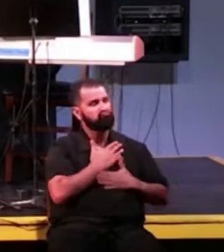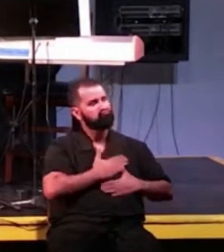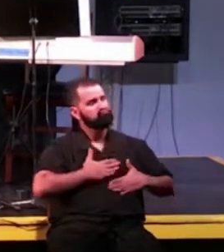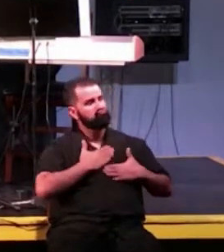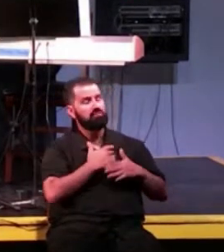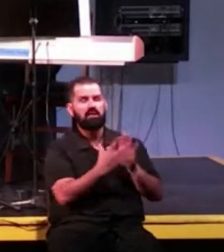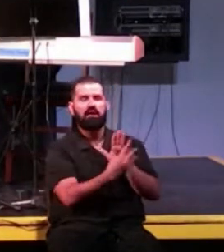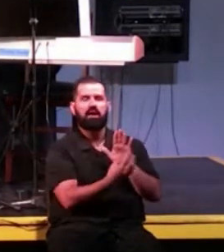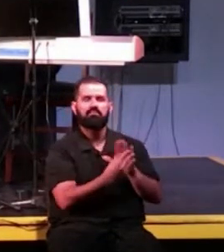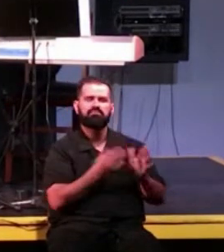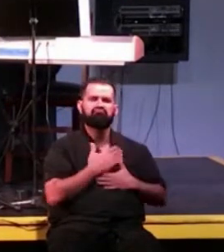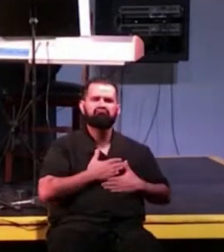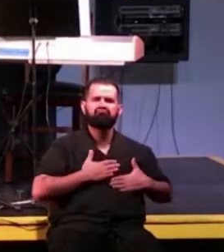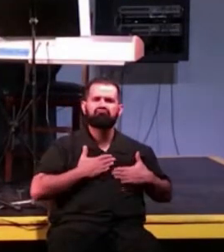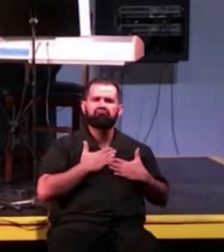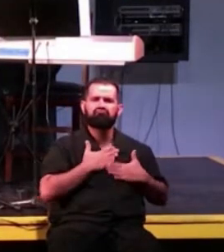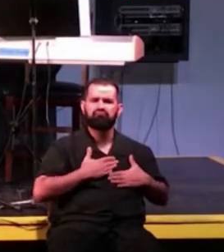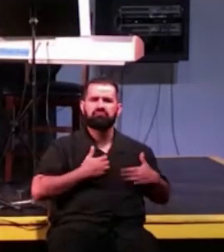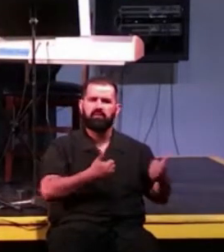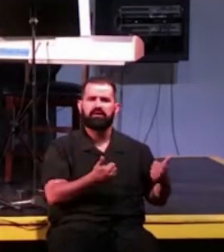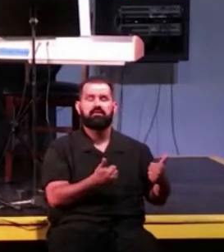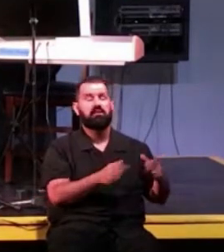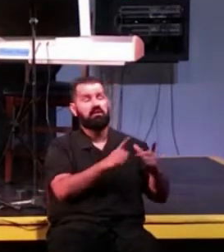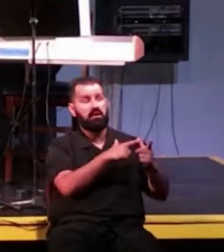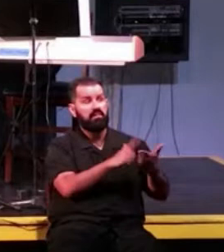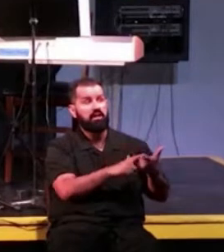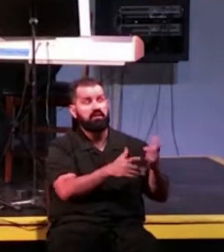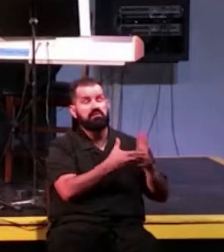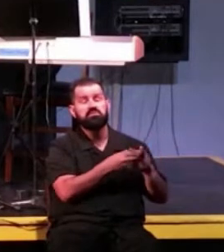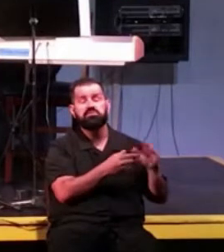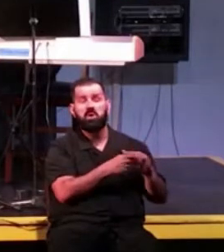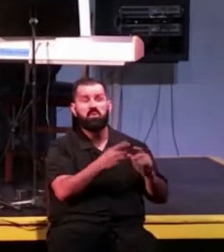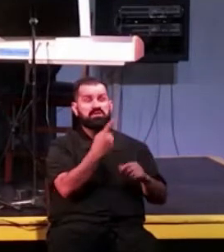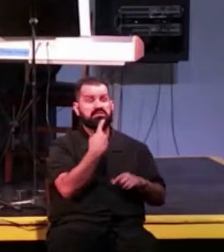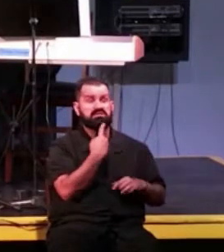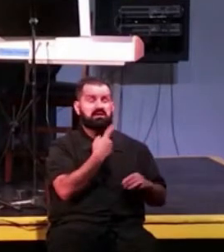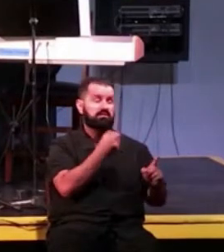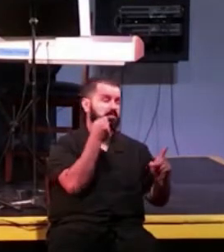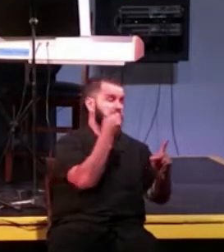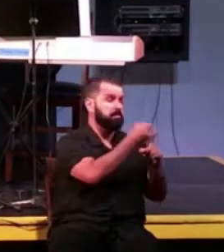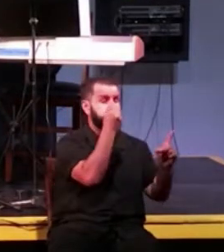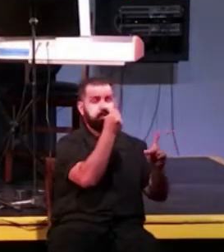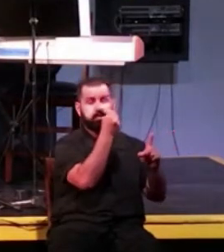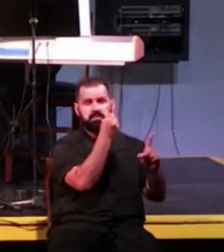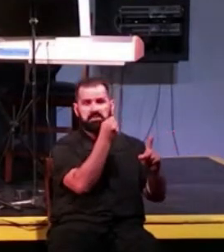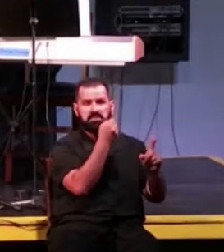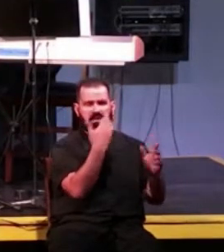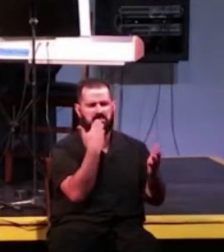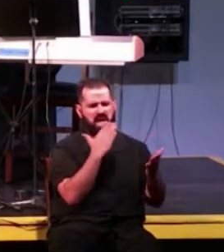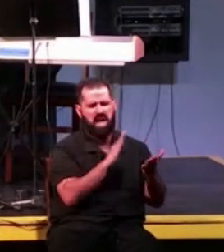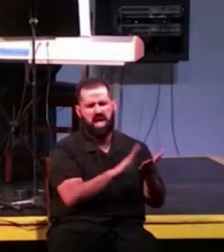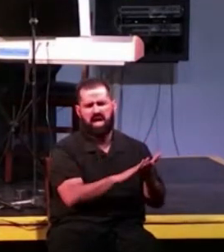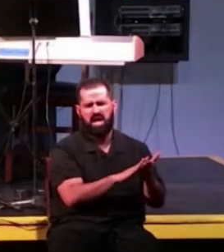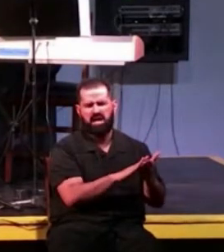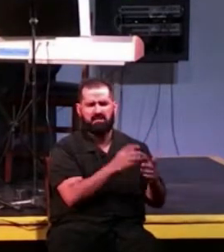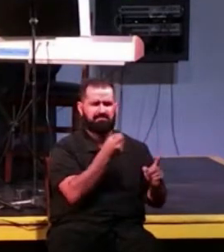Everyone say good. Good, all right. And then the Bible says a famine came. Can we say bad?